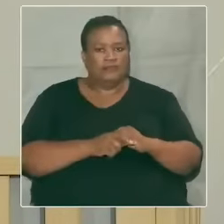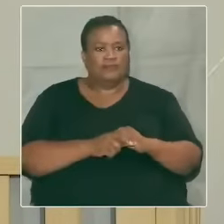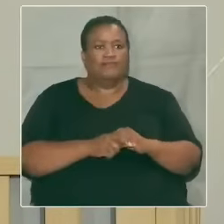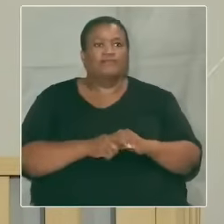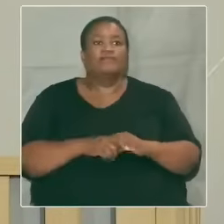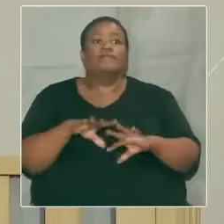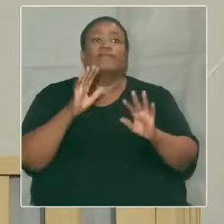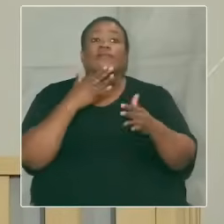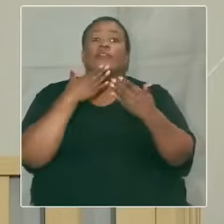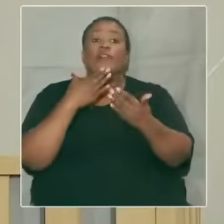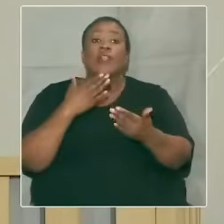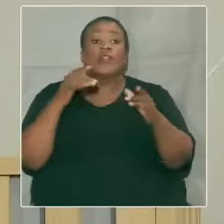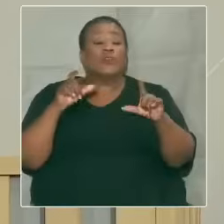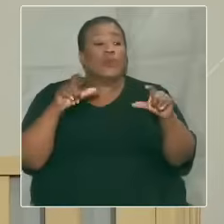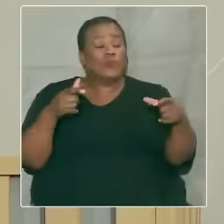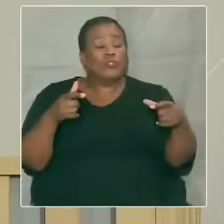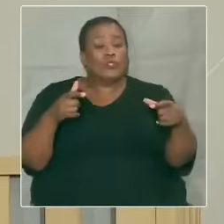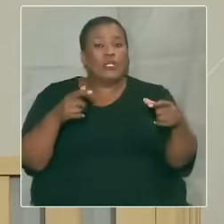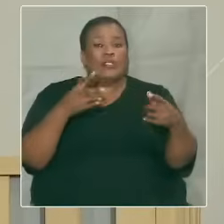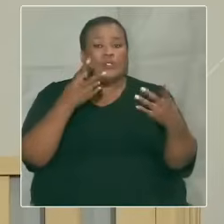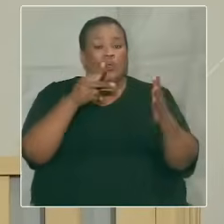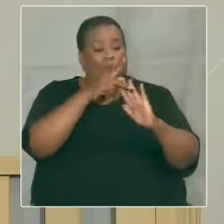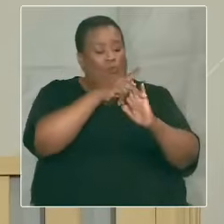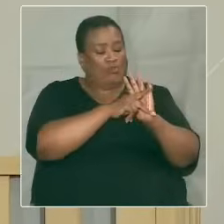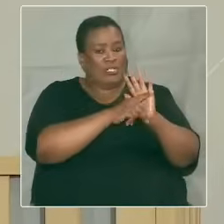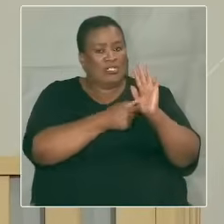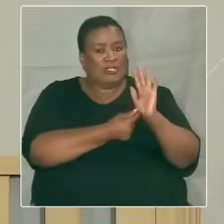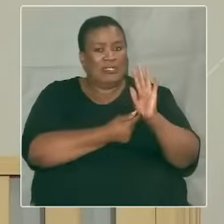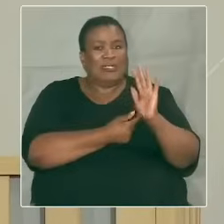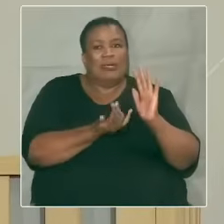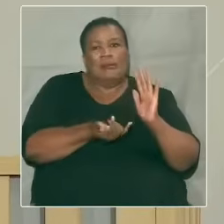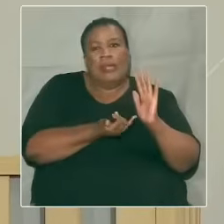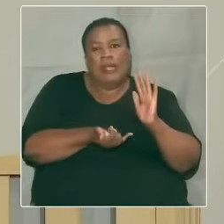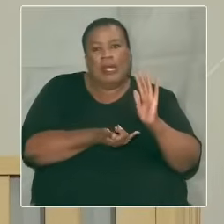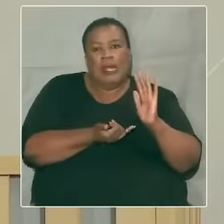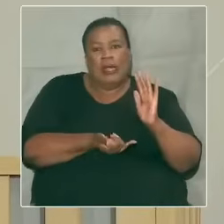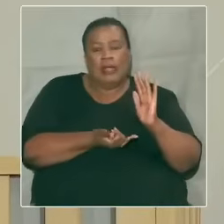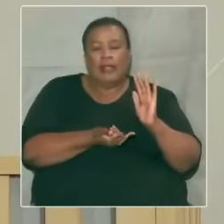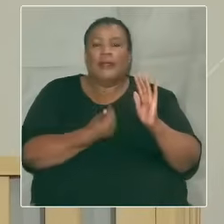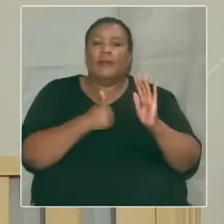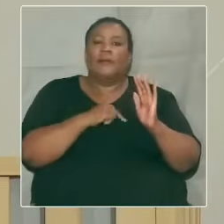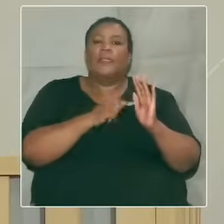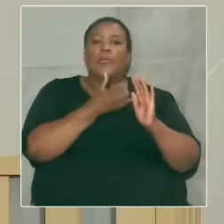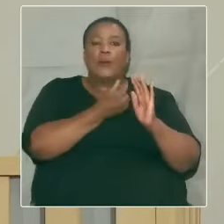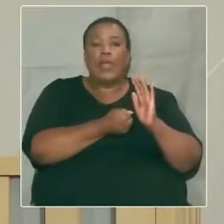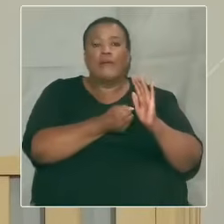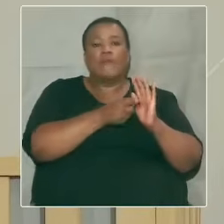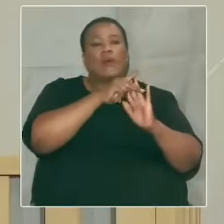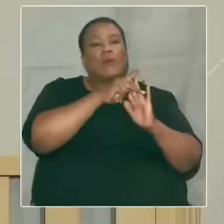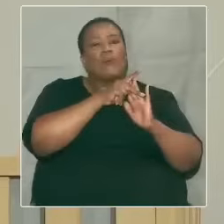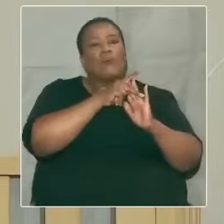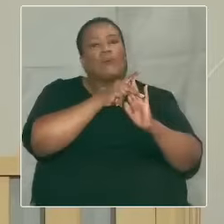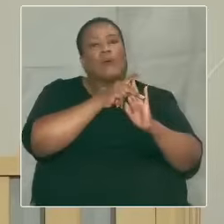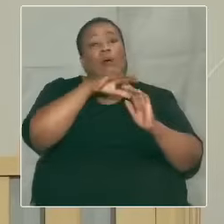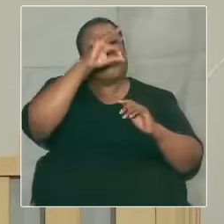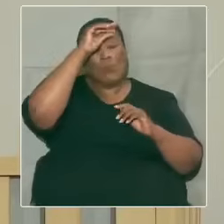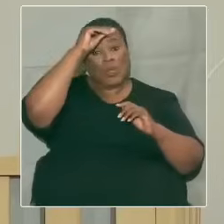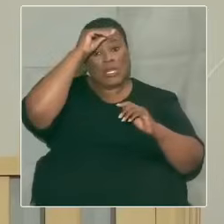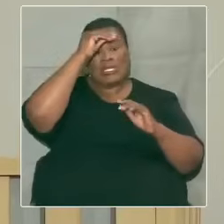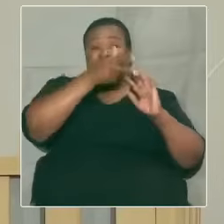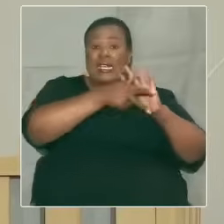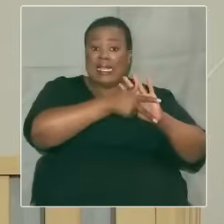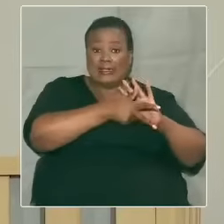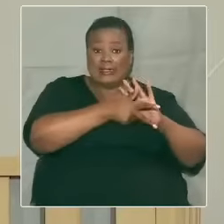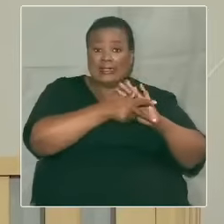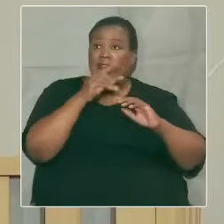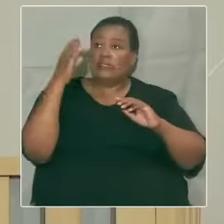Thanks, Commissioner. The policy will be like, we do have the Police Act. The minister